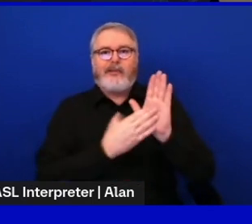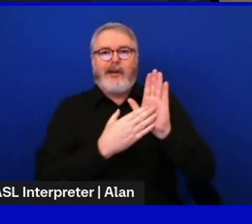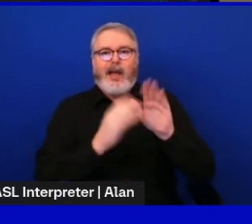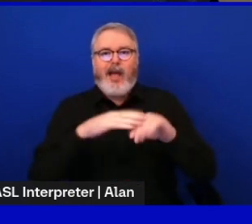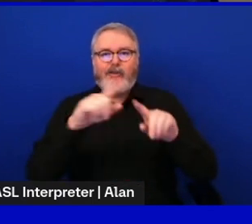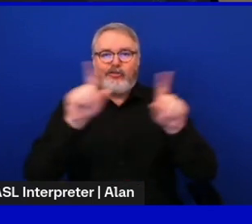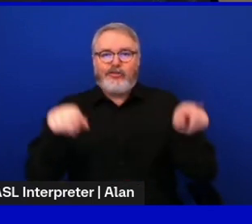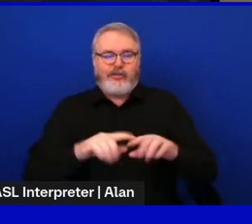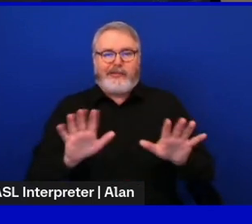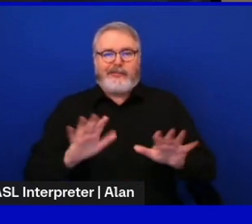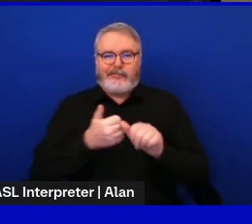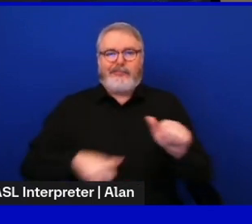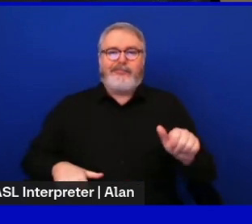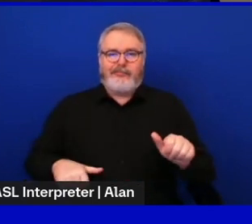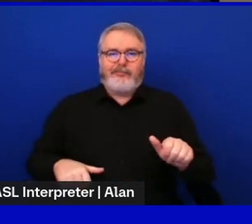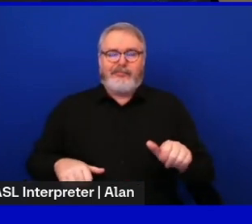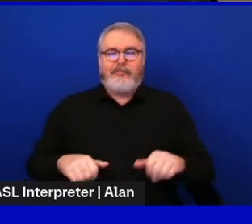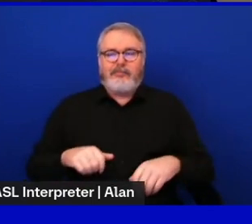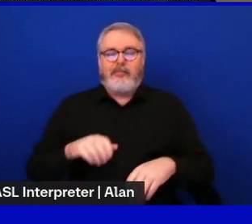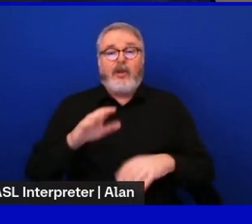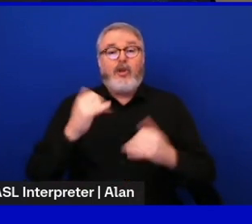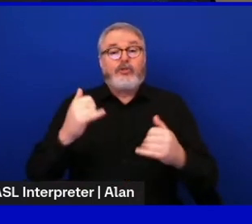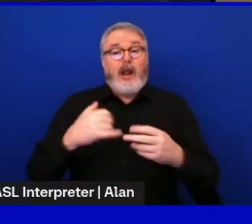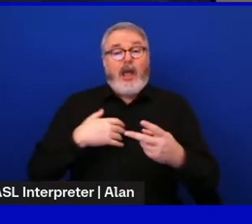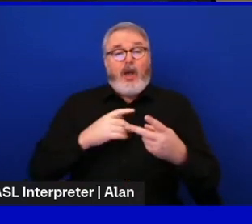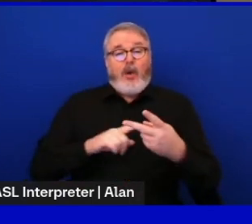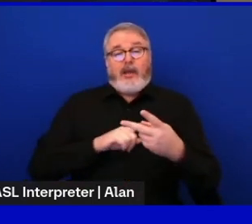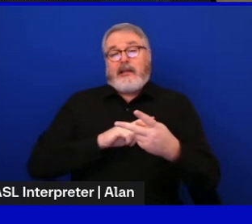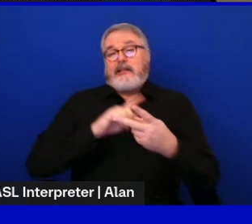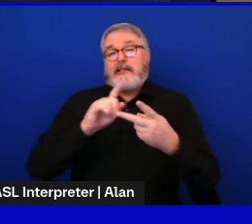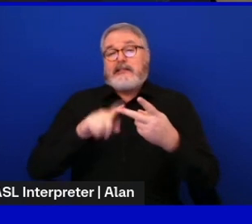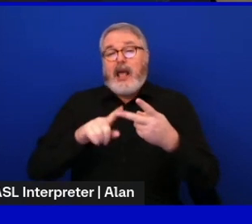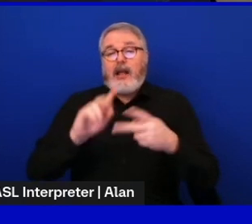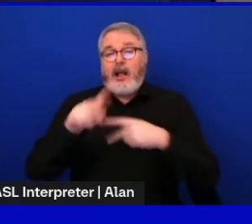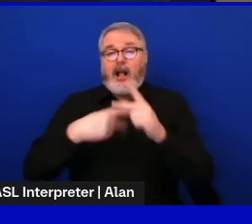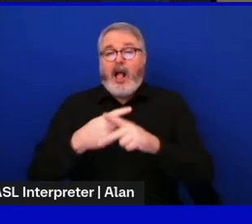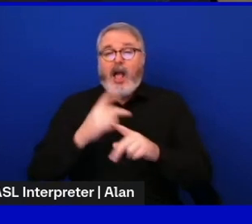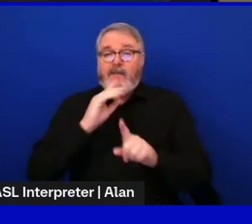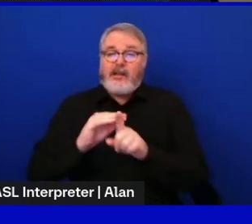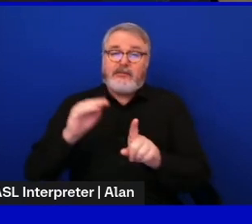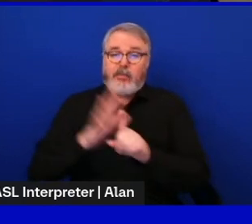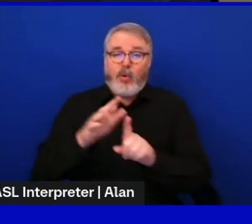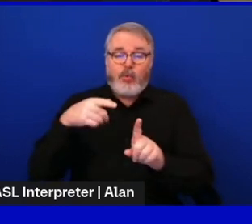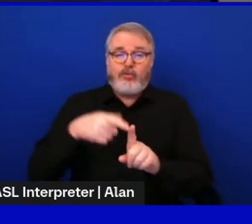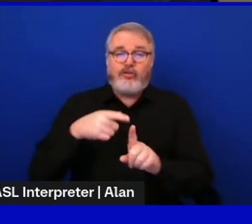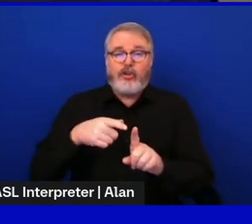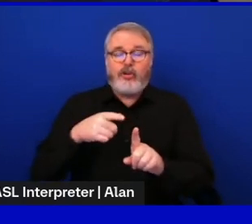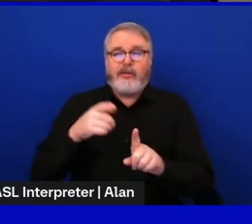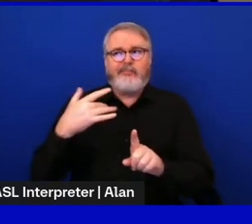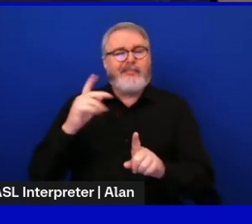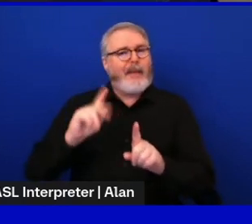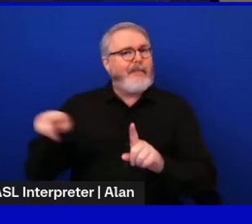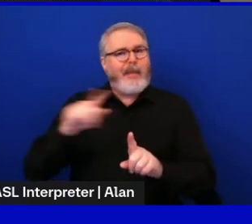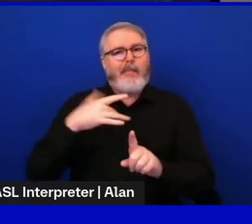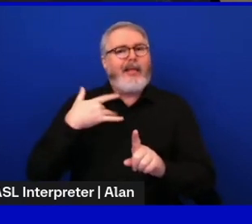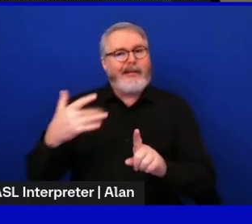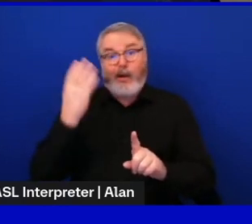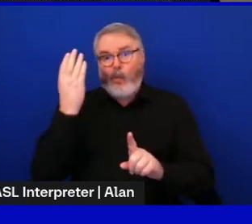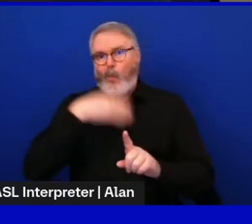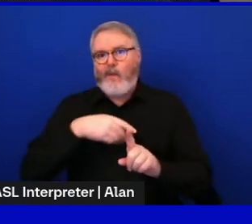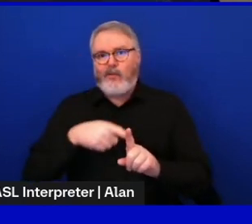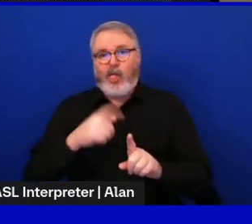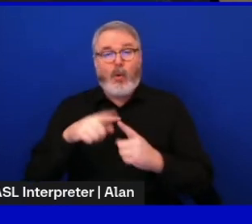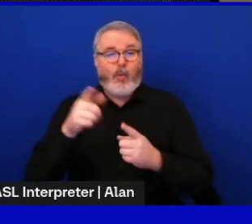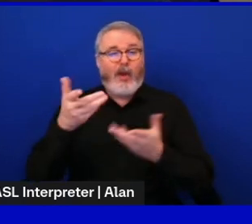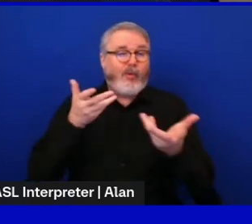So with that, let's check the second one. So the second kind of exposure there is, which is usually kind of overlooked, I think. Like when we work with